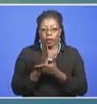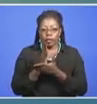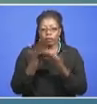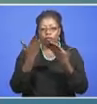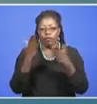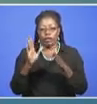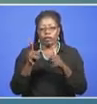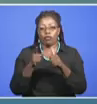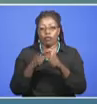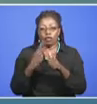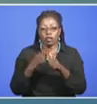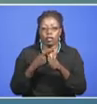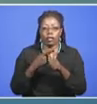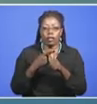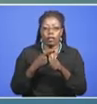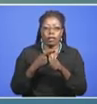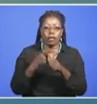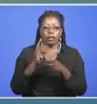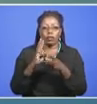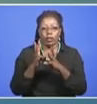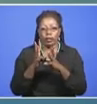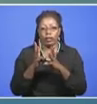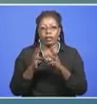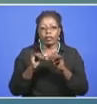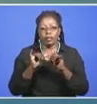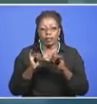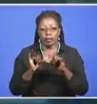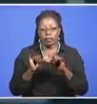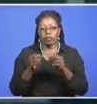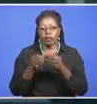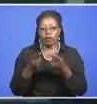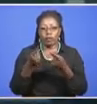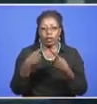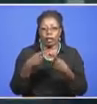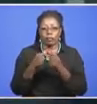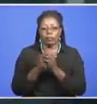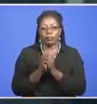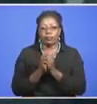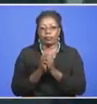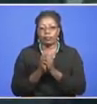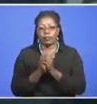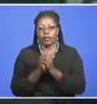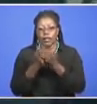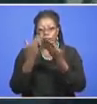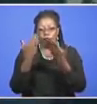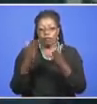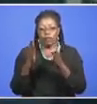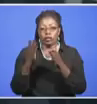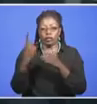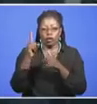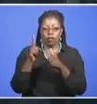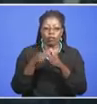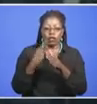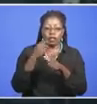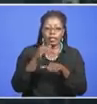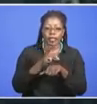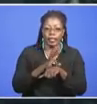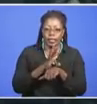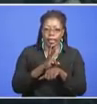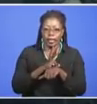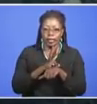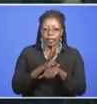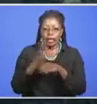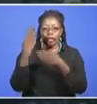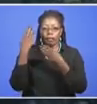do it for your first look at weather. Six. Stay tuned. More weather is still to come. Thanks a lot, Basil. Well, that does it for us. And first at six. Stay tuned, though.